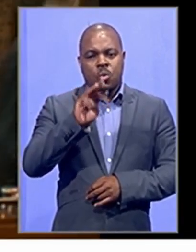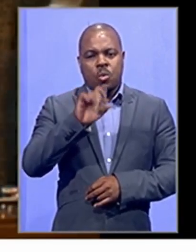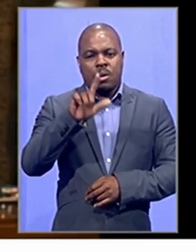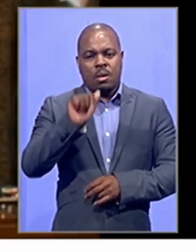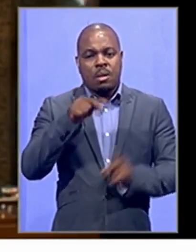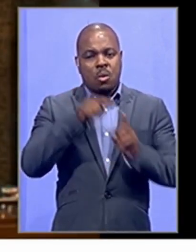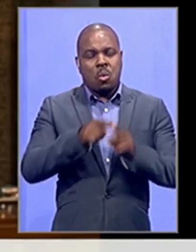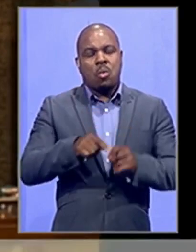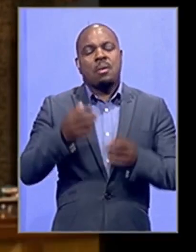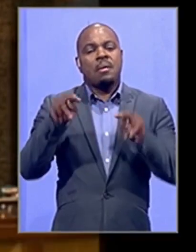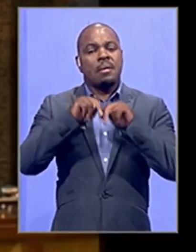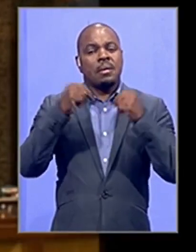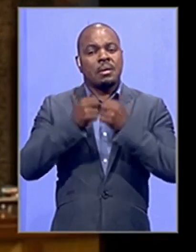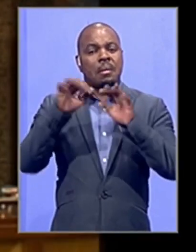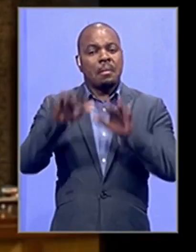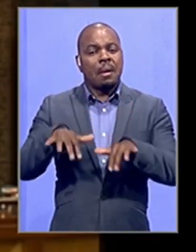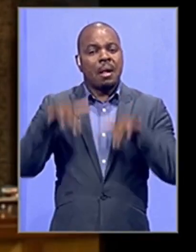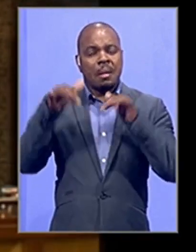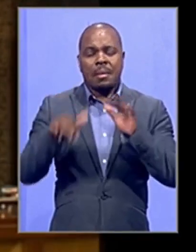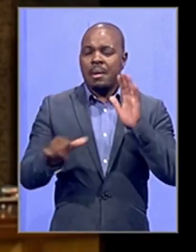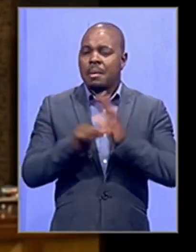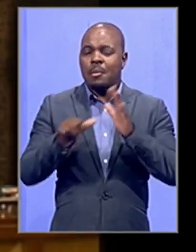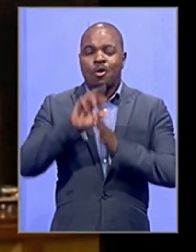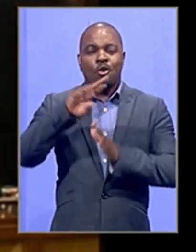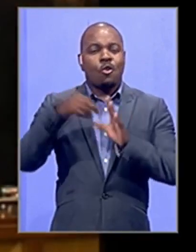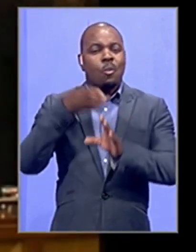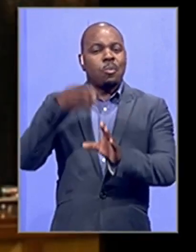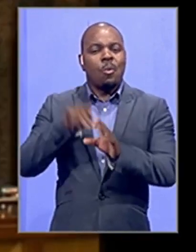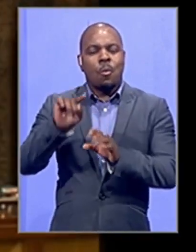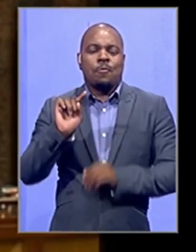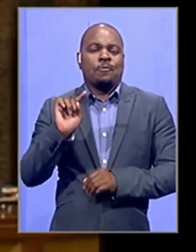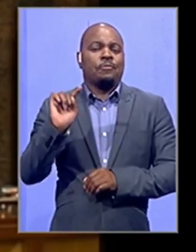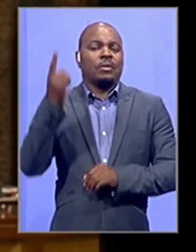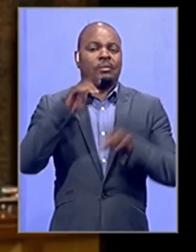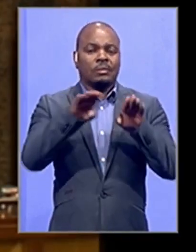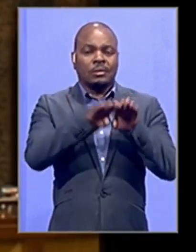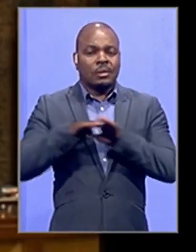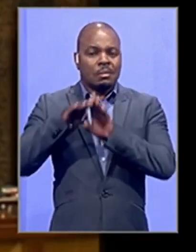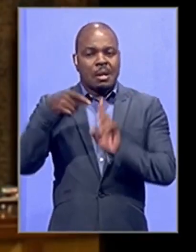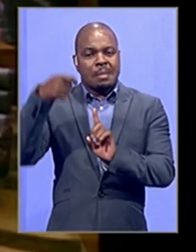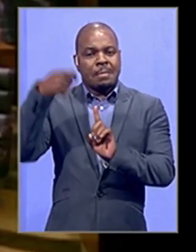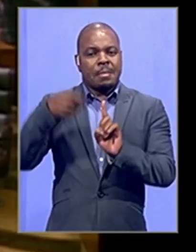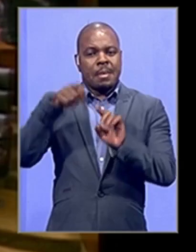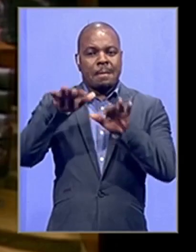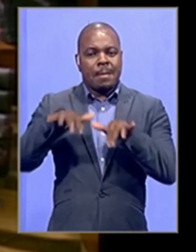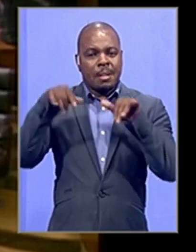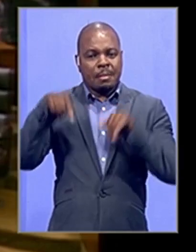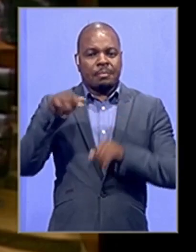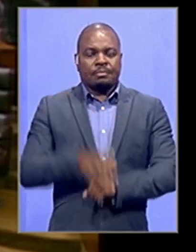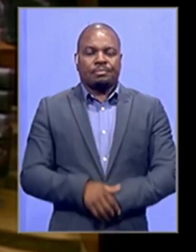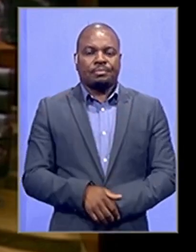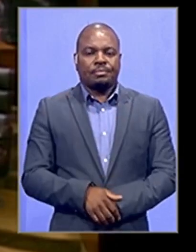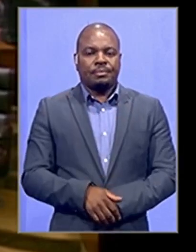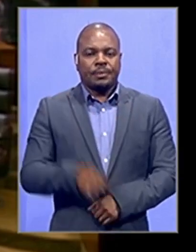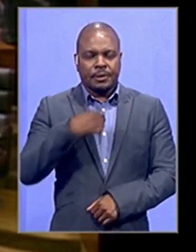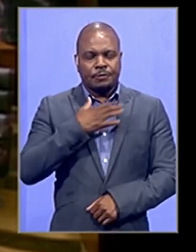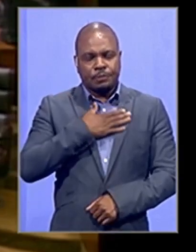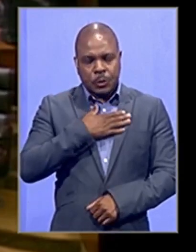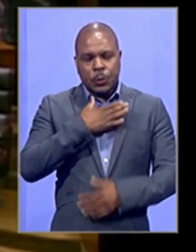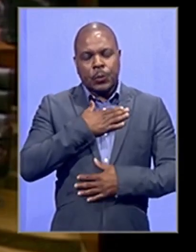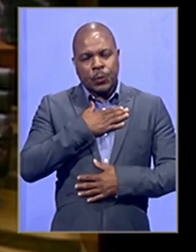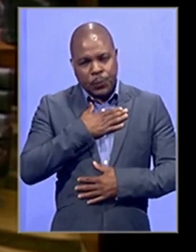bohlokwa parlamenteng ya bosetšhaba bjalo ka Spikara sa pele sa mmušo wa demokrasi ya naga. I deem it a great honor